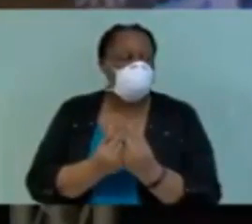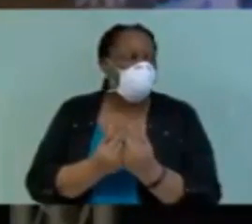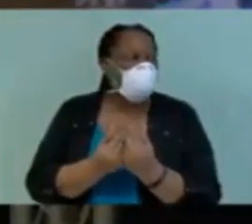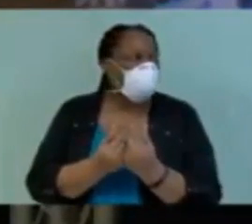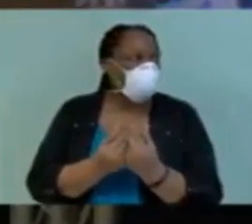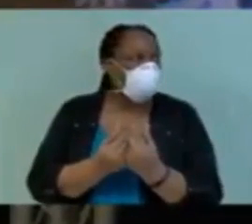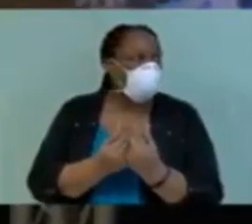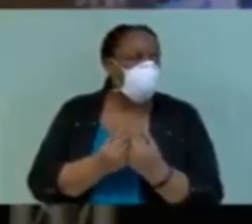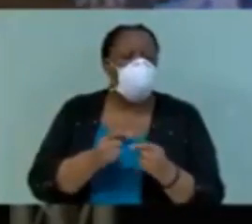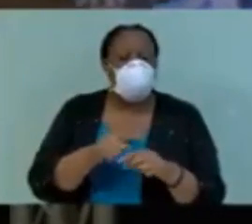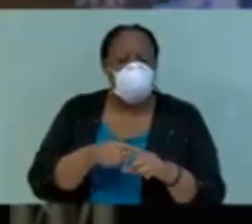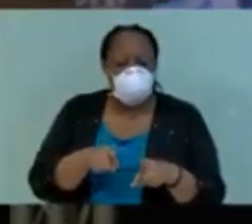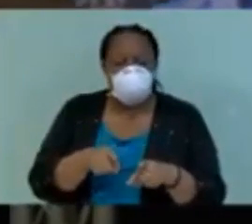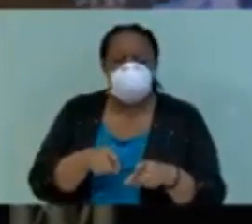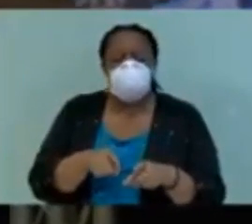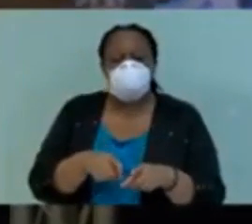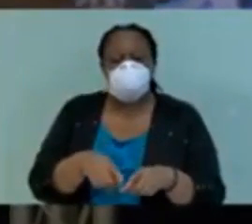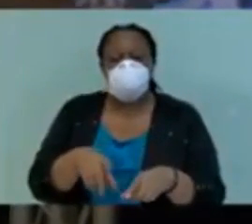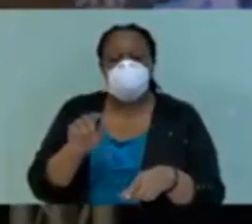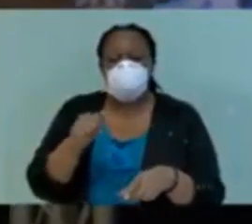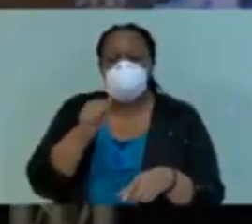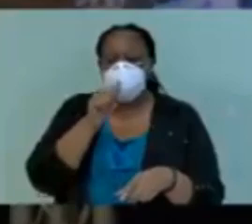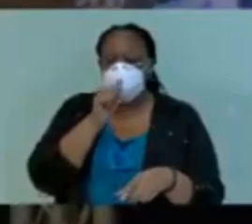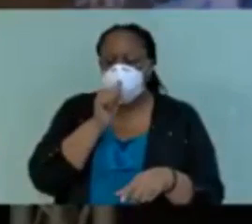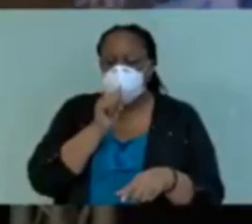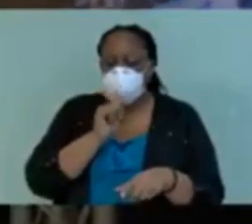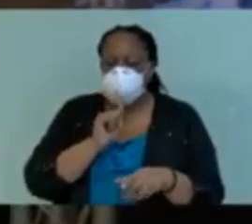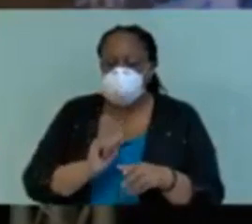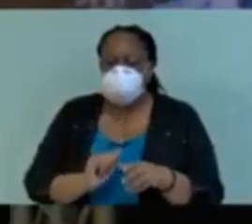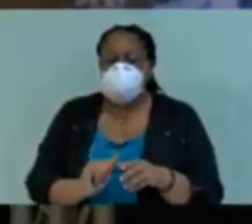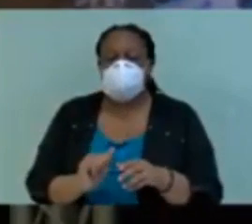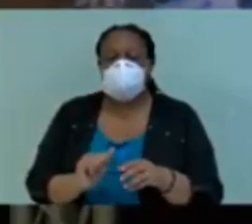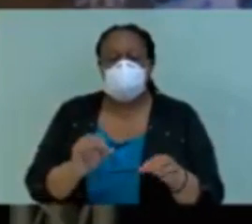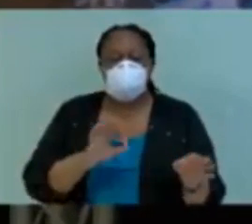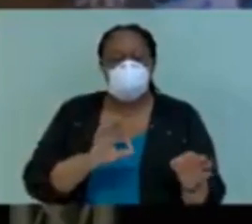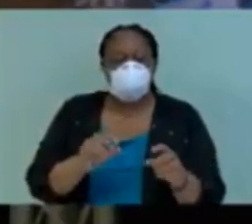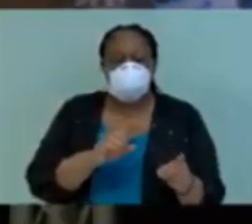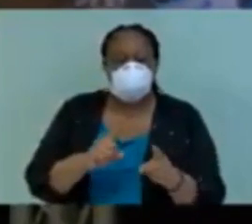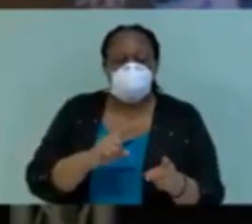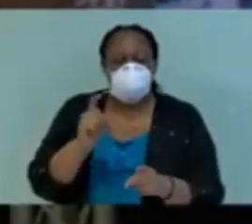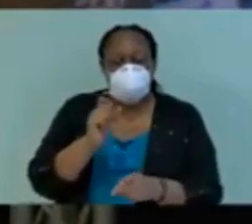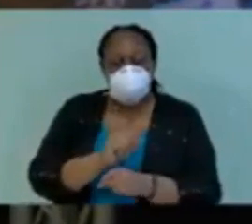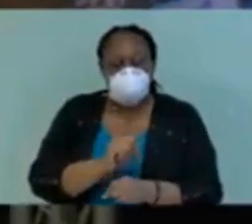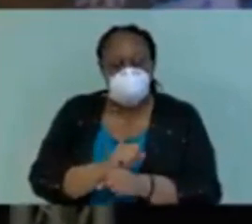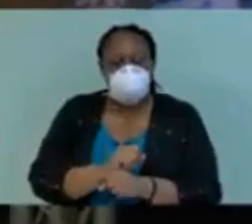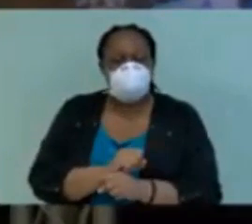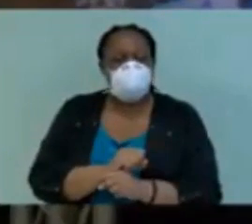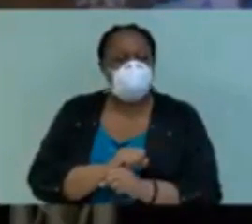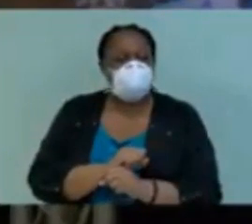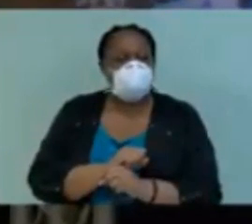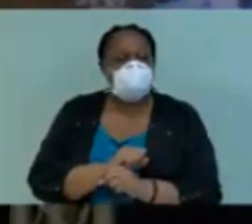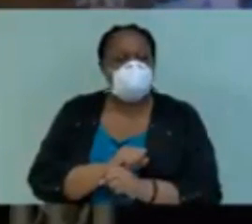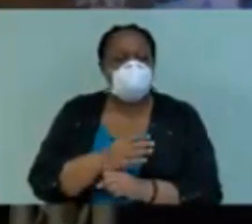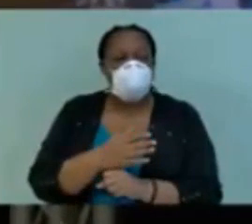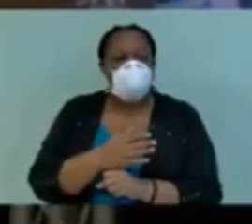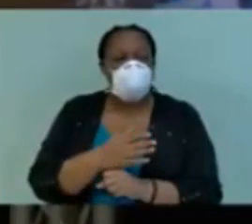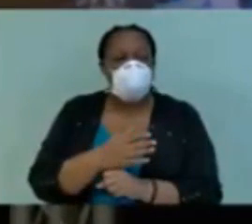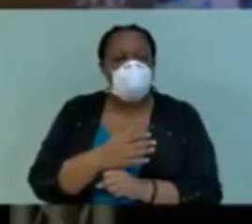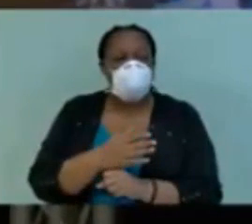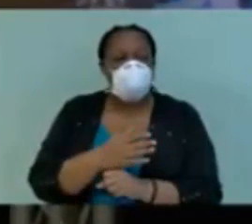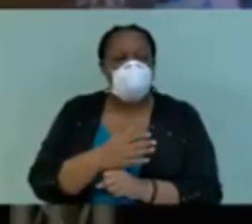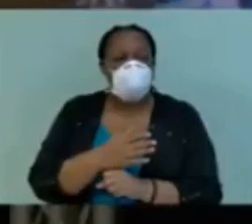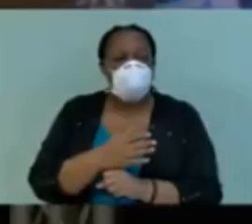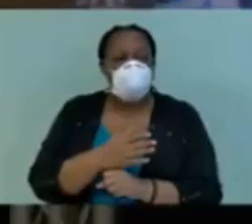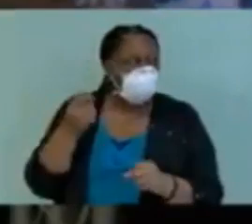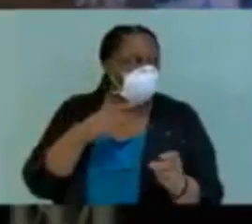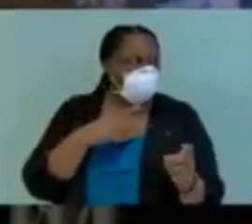SCASPA welcomes this opportunity to present to you the critical role it has performed